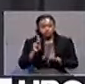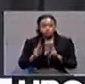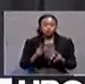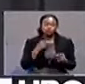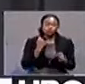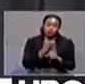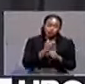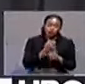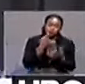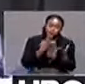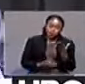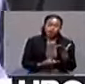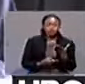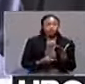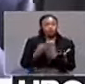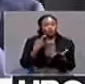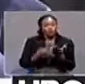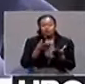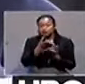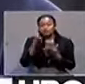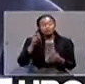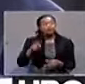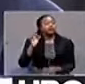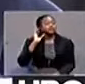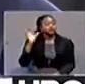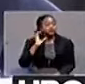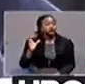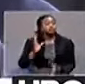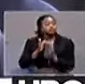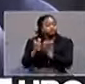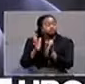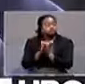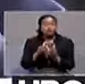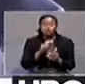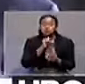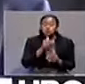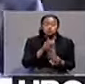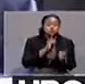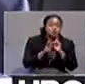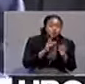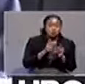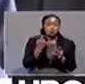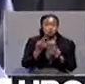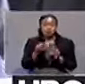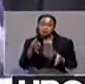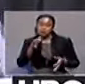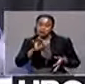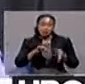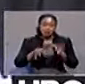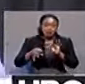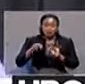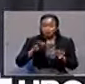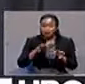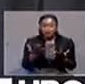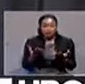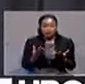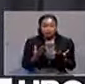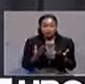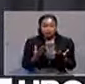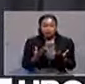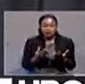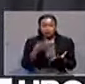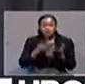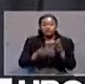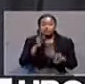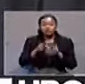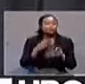supposed to hear. He's not among those who talk to people on things that what those people want